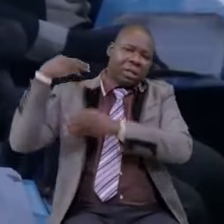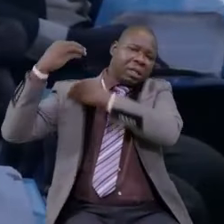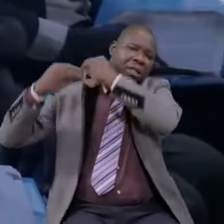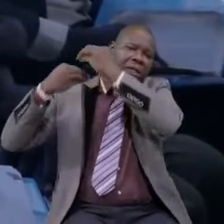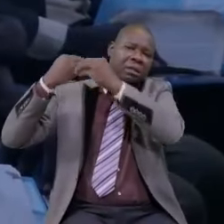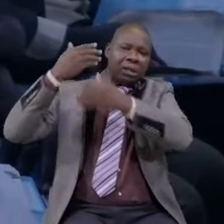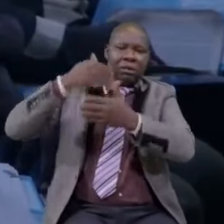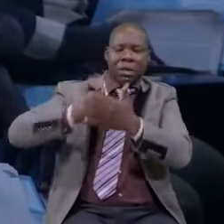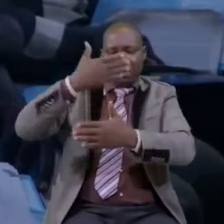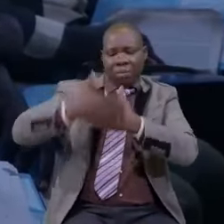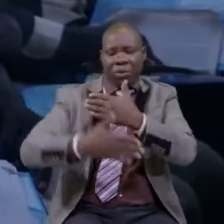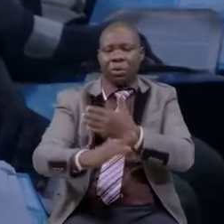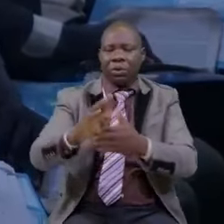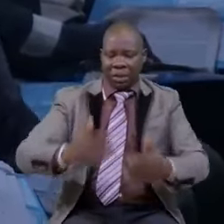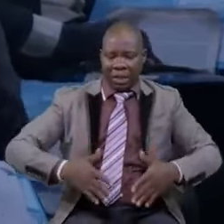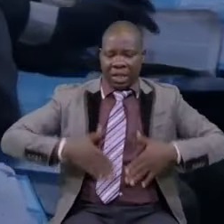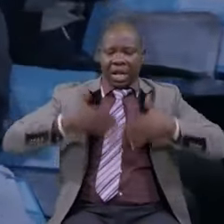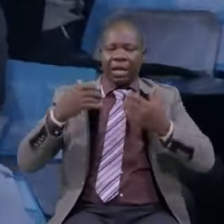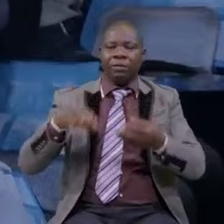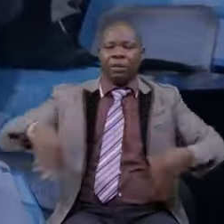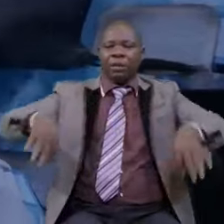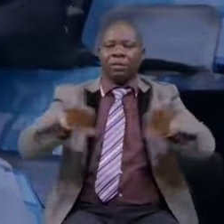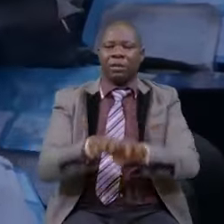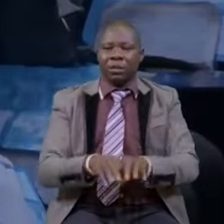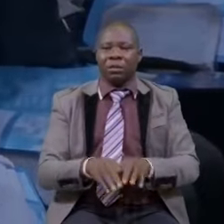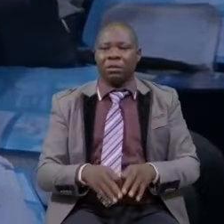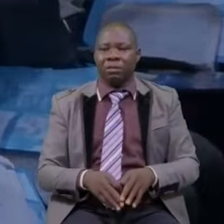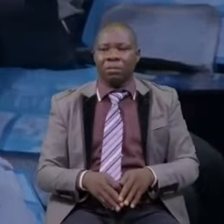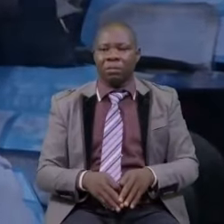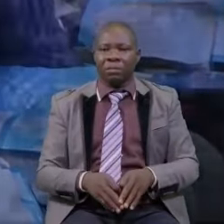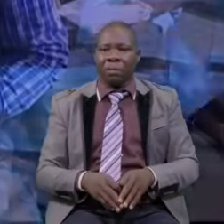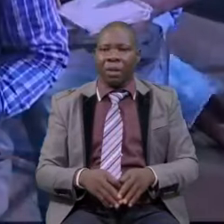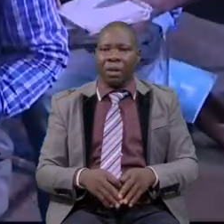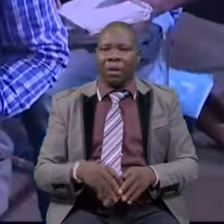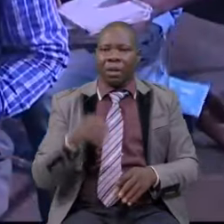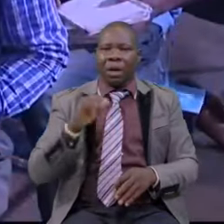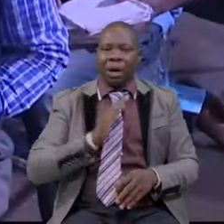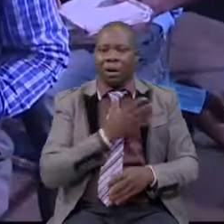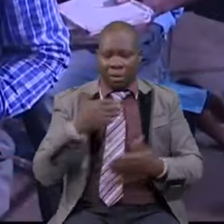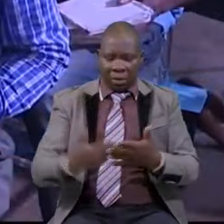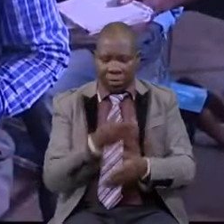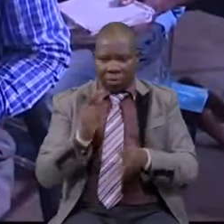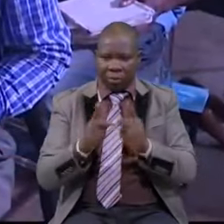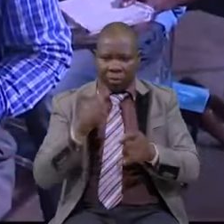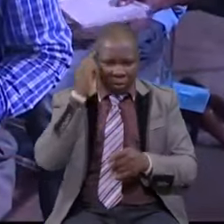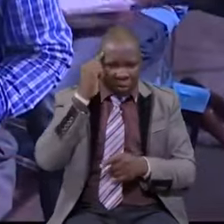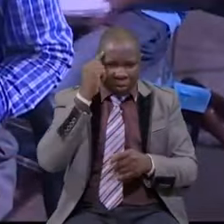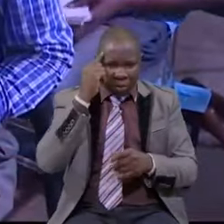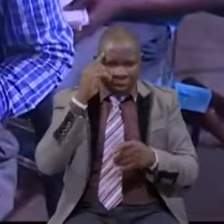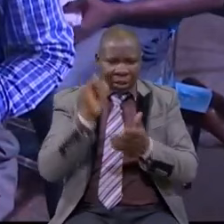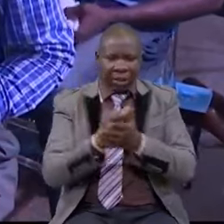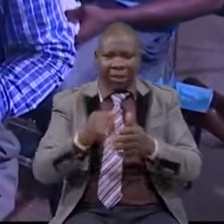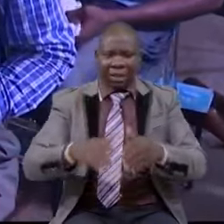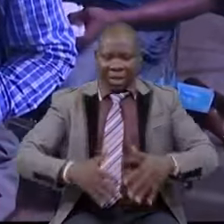life's essentials. Beyond life's essentials. You know, our young people, they think that life's essential